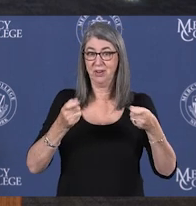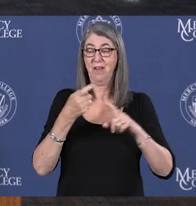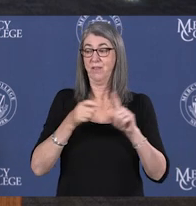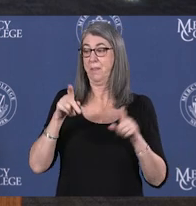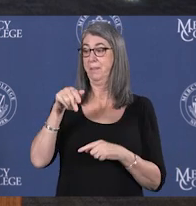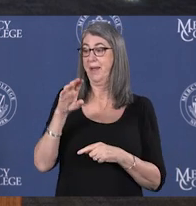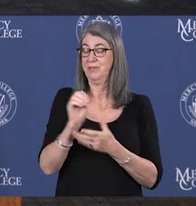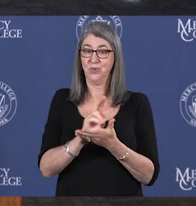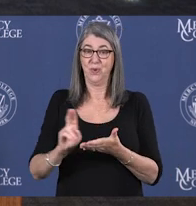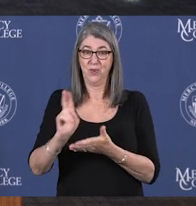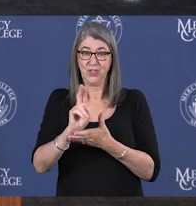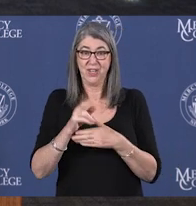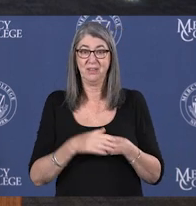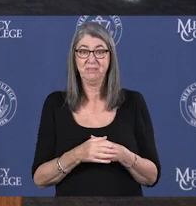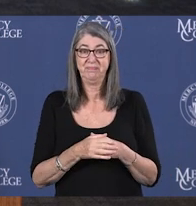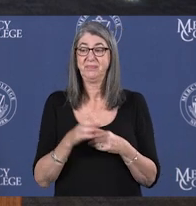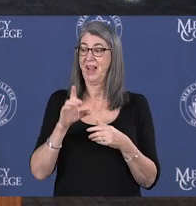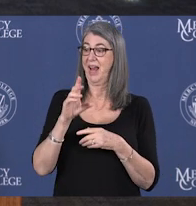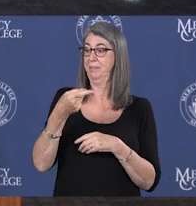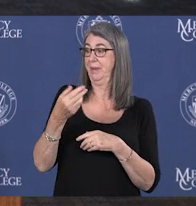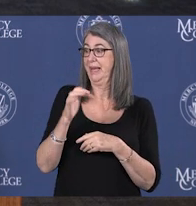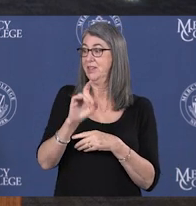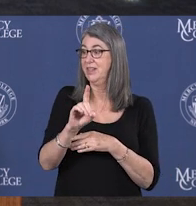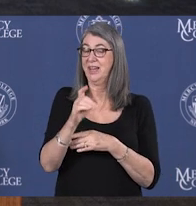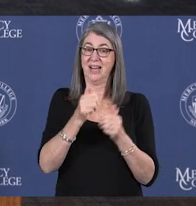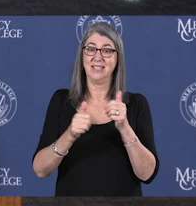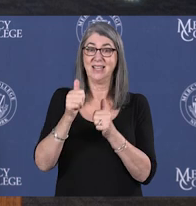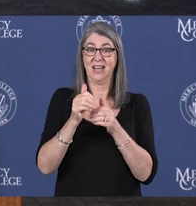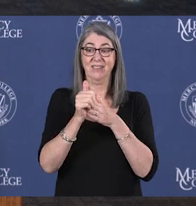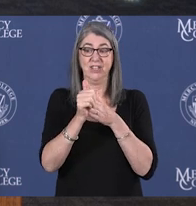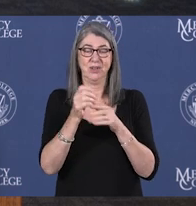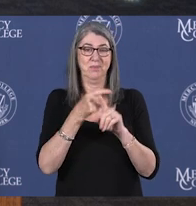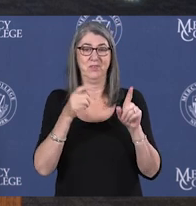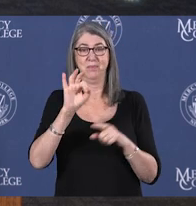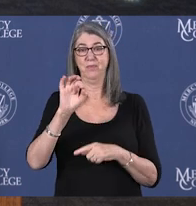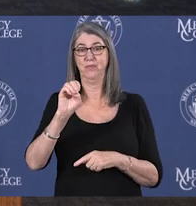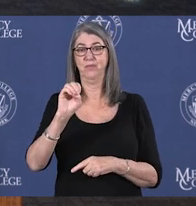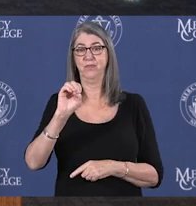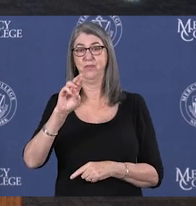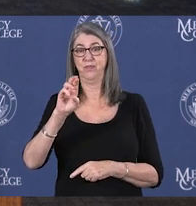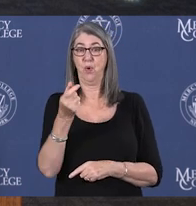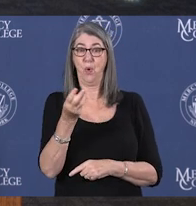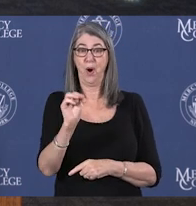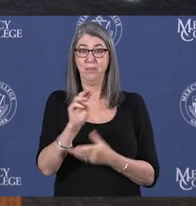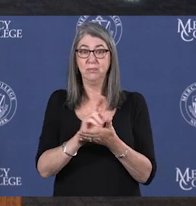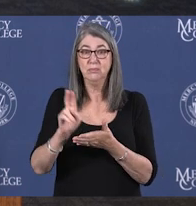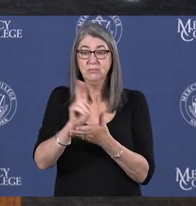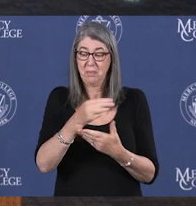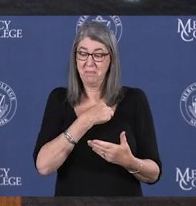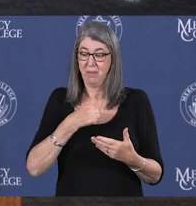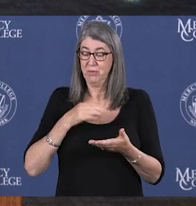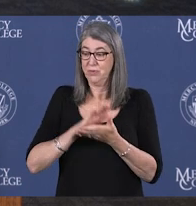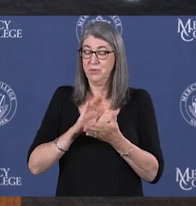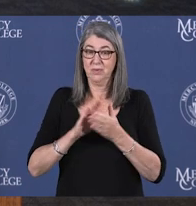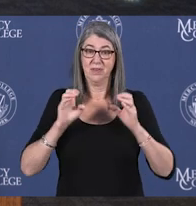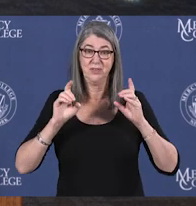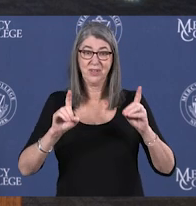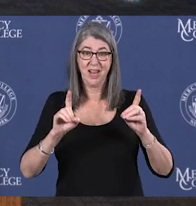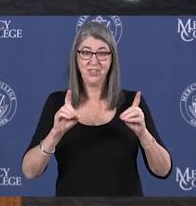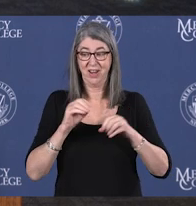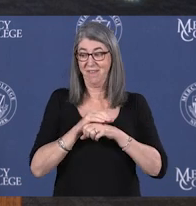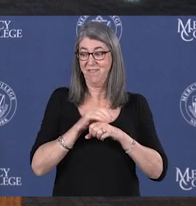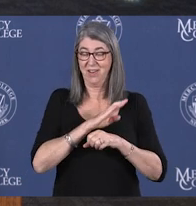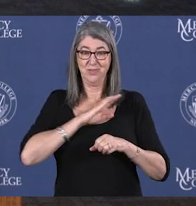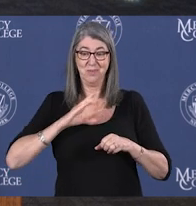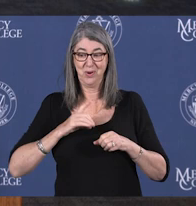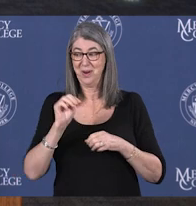educational administration from Pace University, and a doctorate in executive leadership from Fordham University. As a member of the School